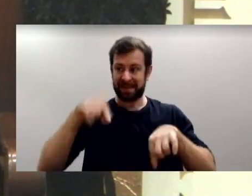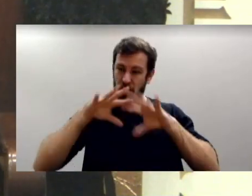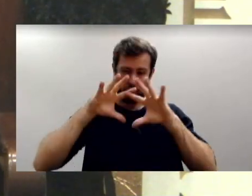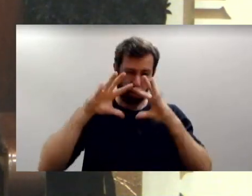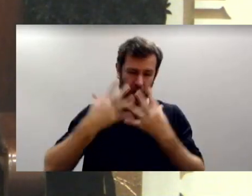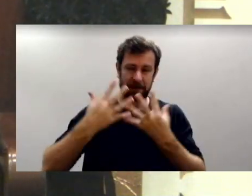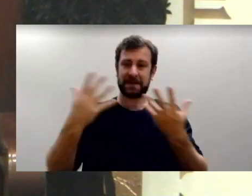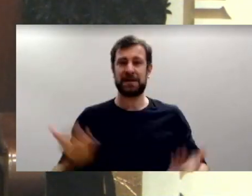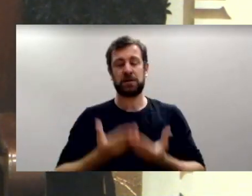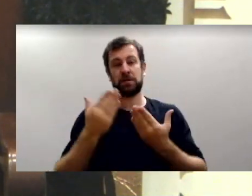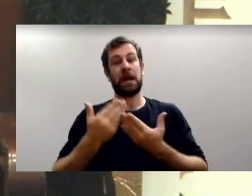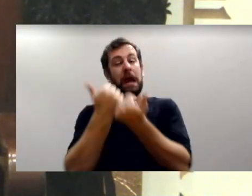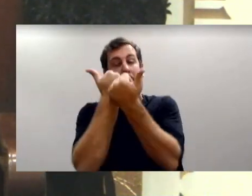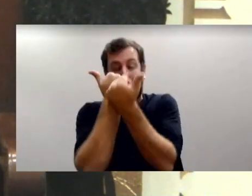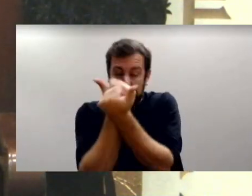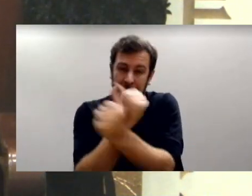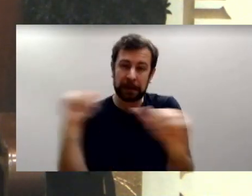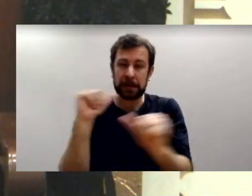Any Muslim,